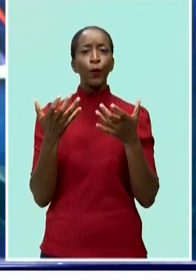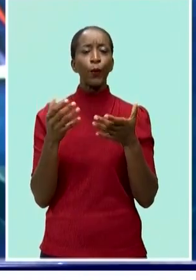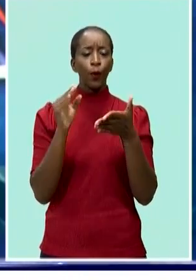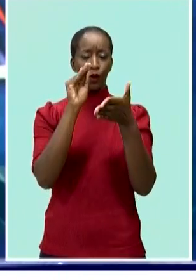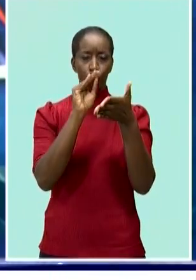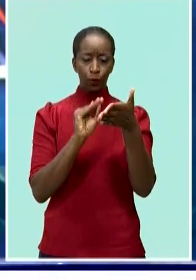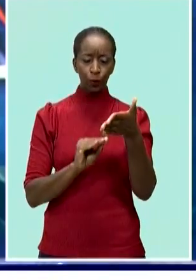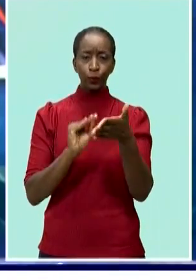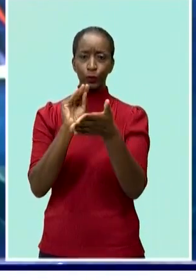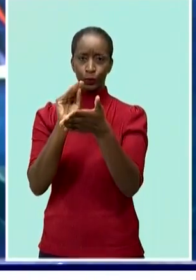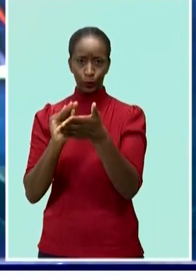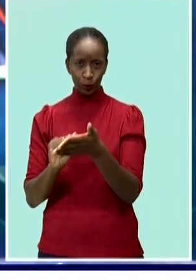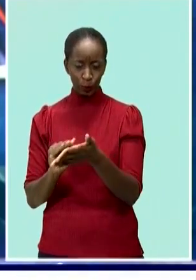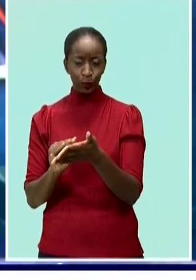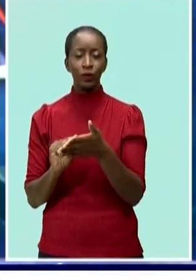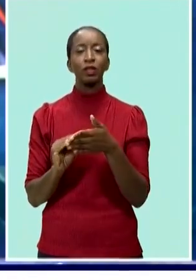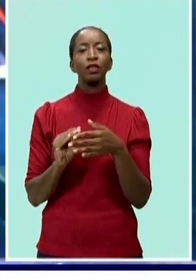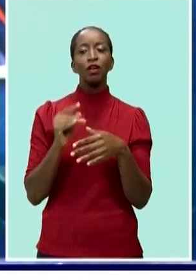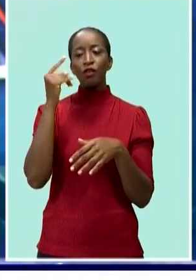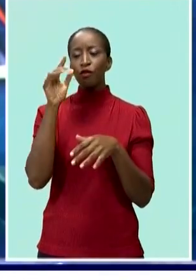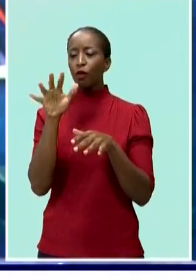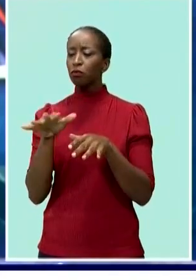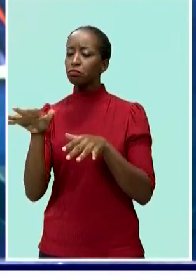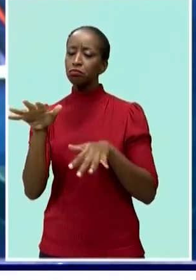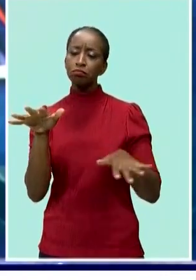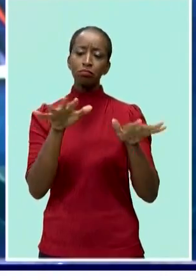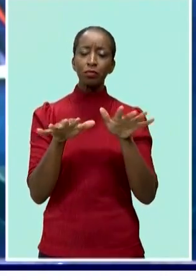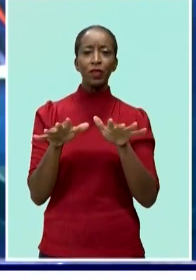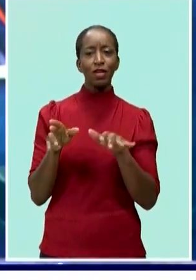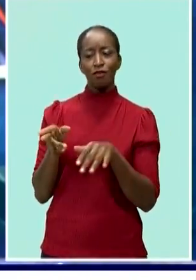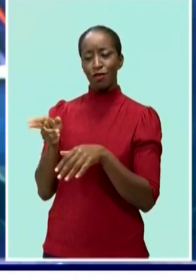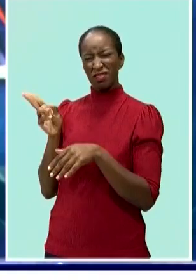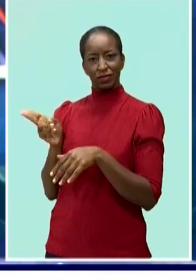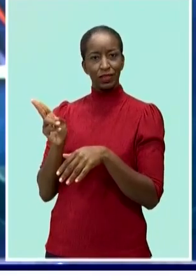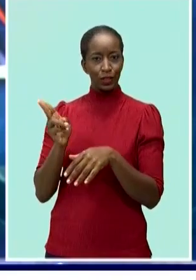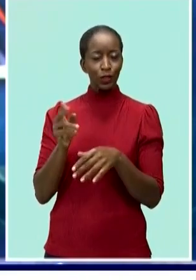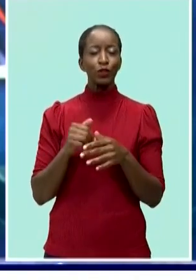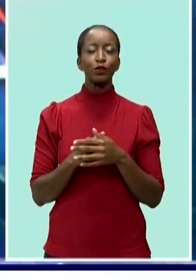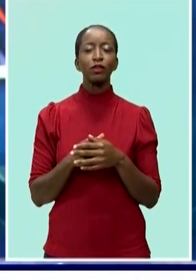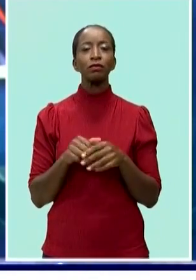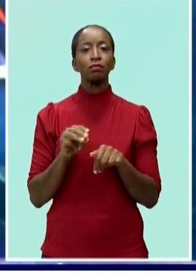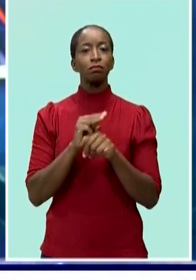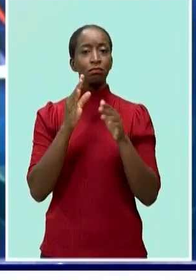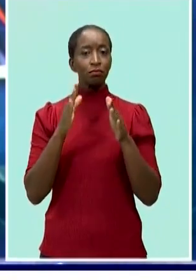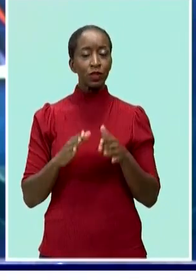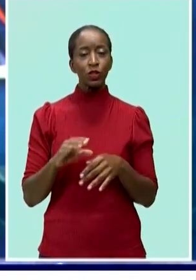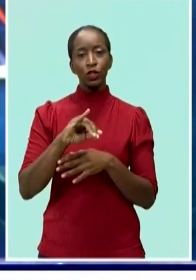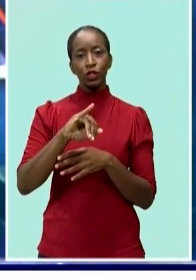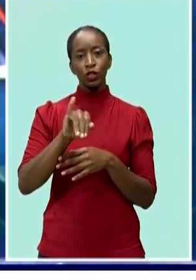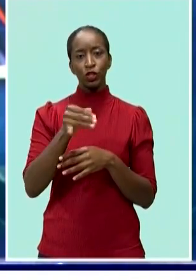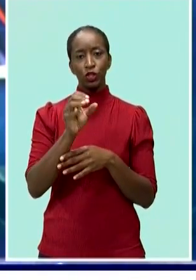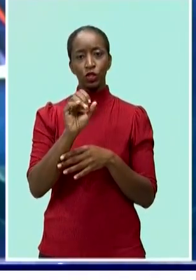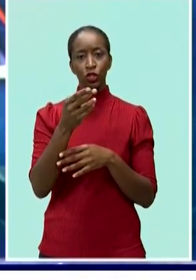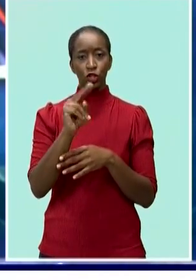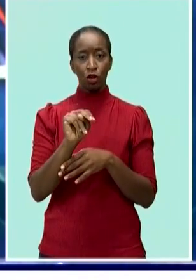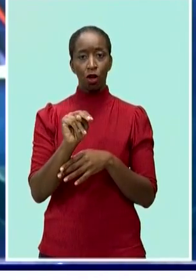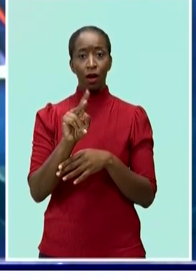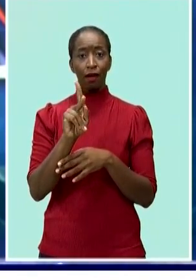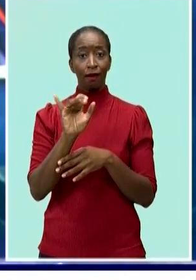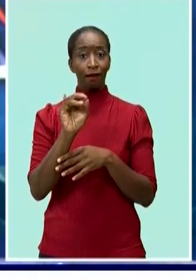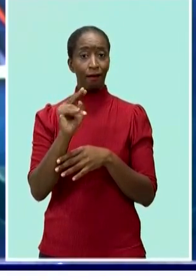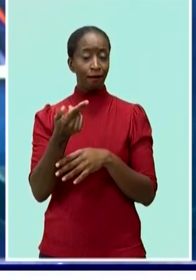Barbados historic places, both at the community level and otherwise. The revelation from Minister John King. He says historic places are not